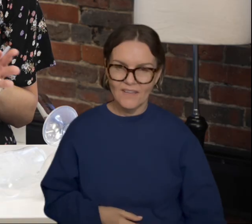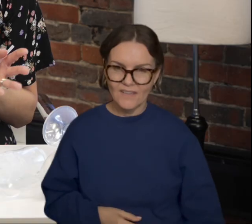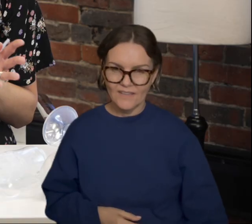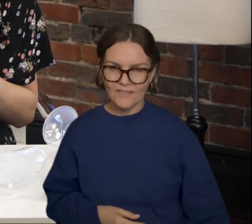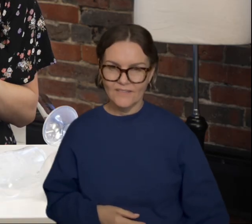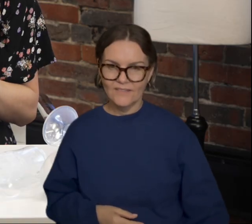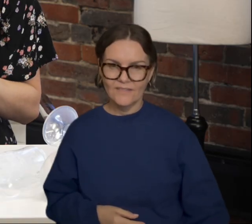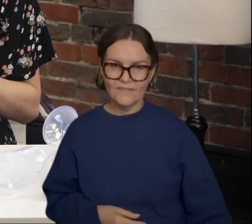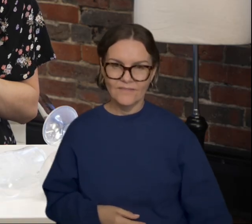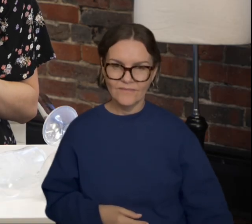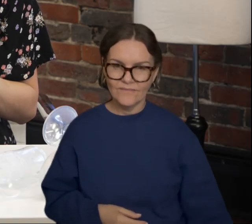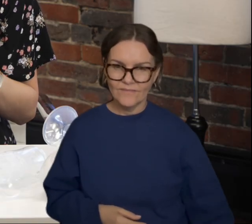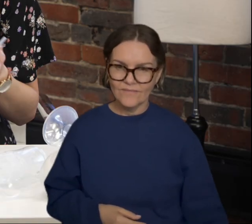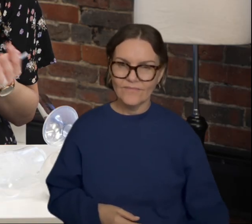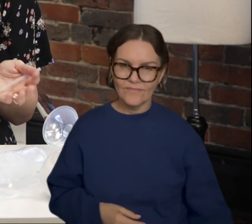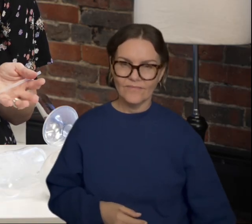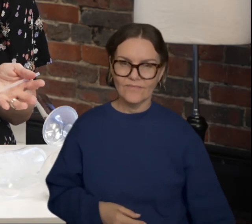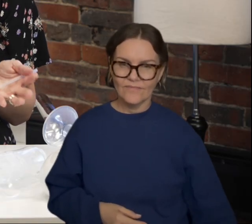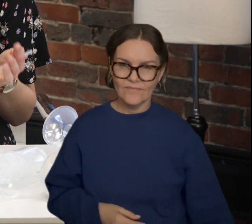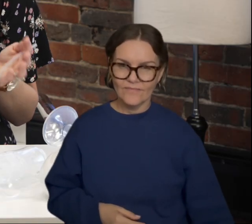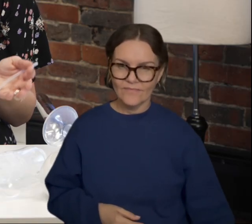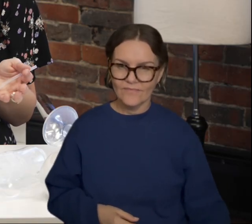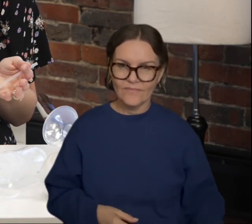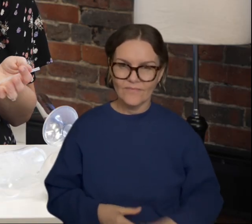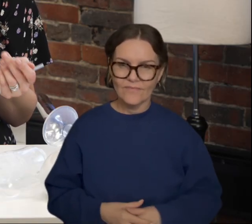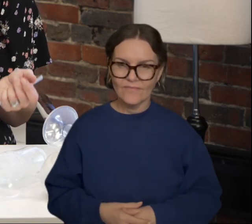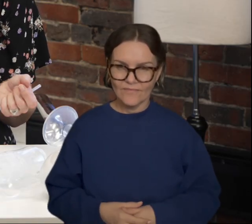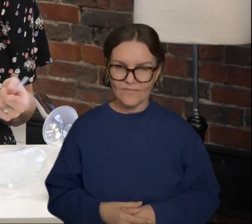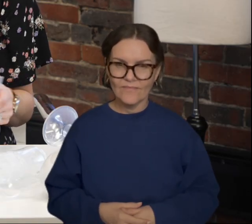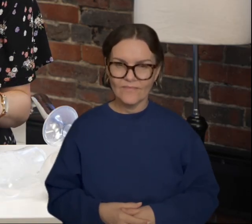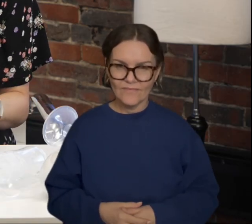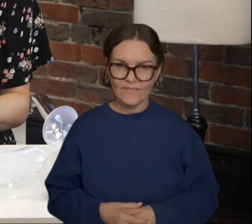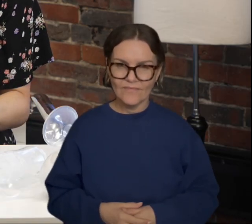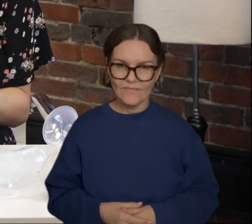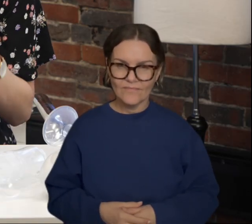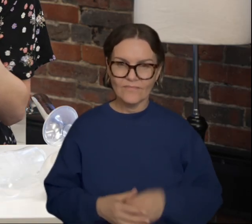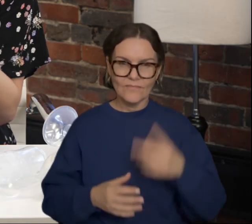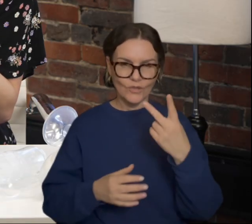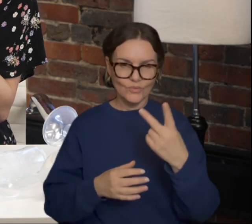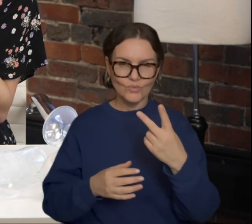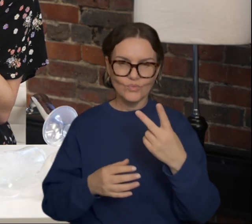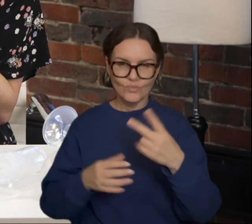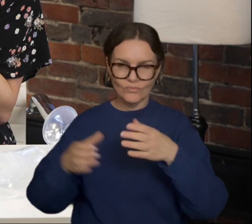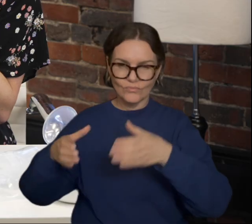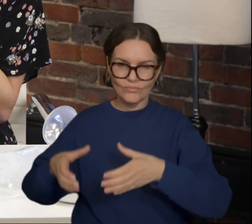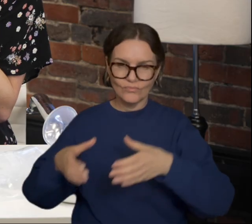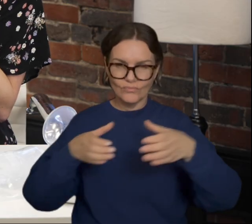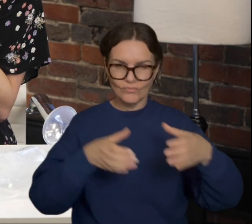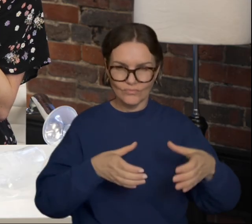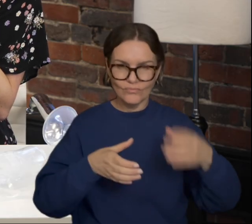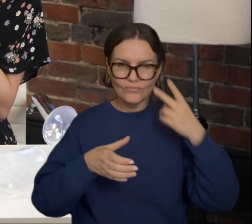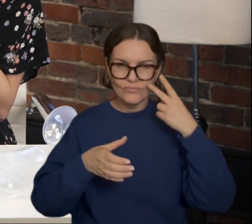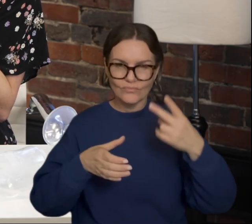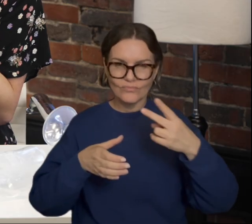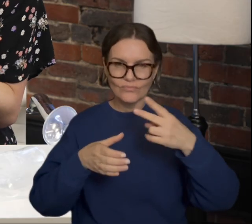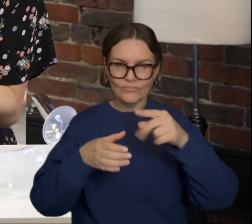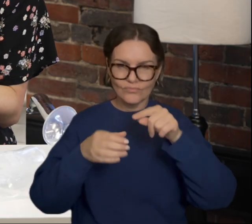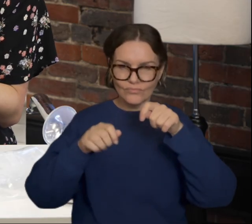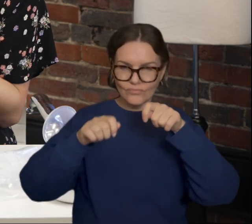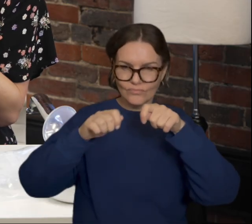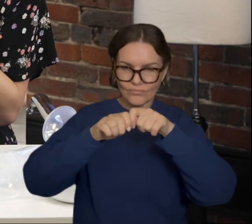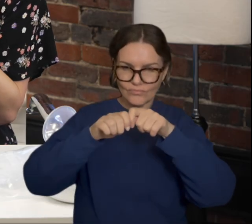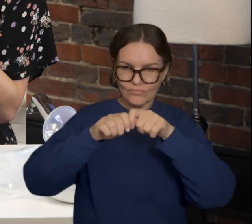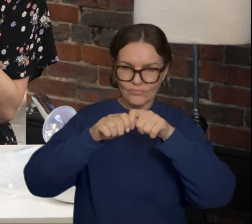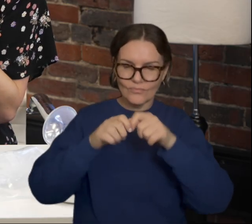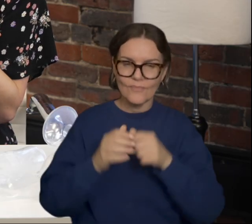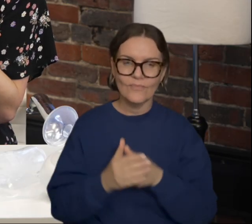used for single or double pumping, meaning pumping one or both sides at the same time. On the front of the pump motor, there are these two ports